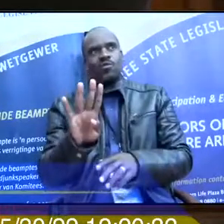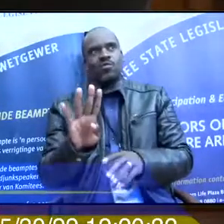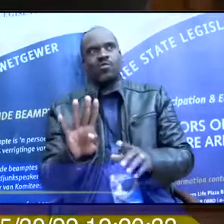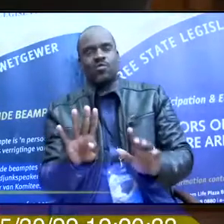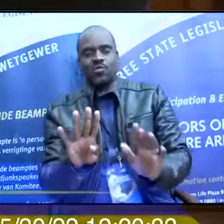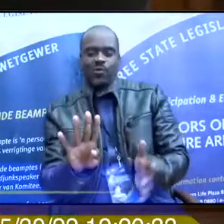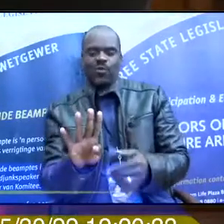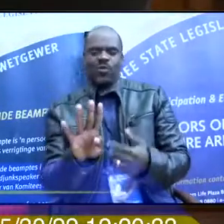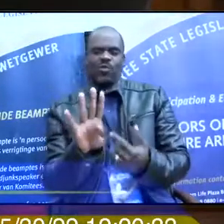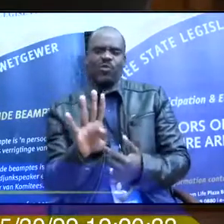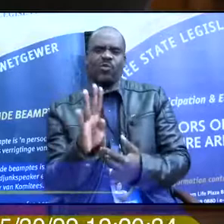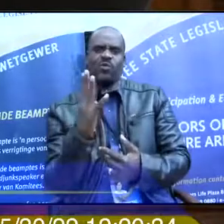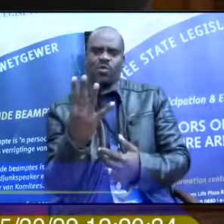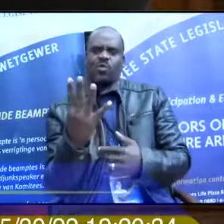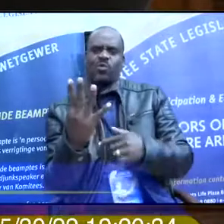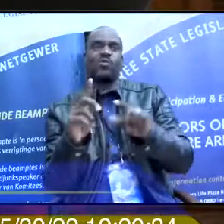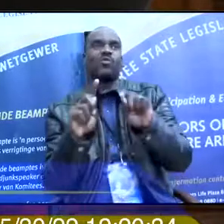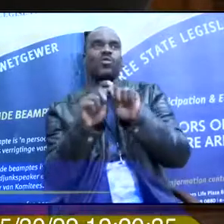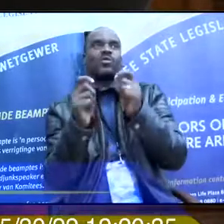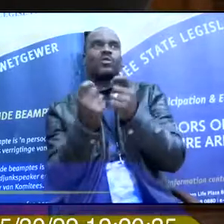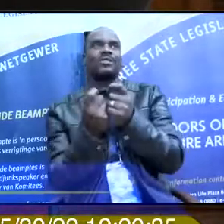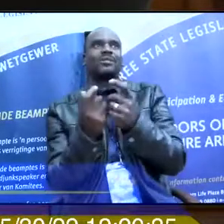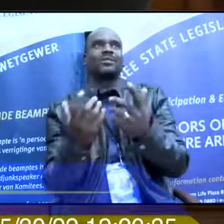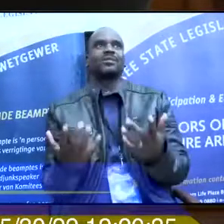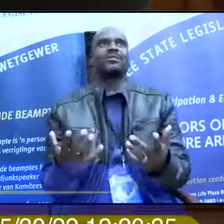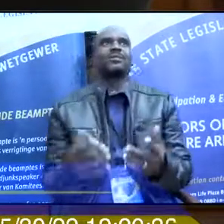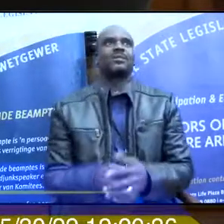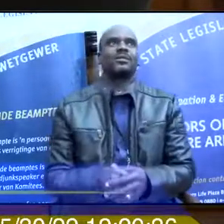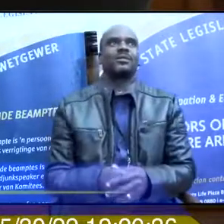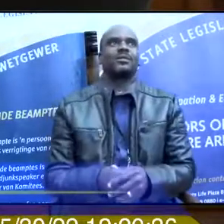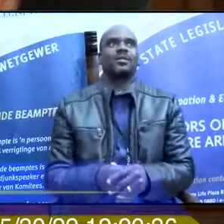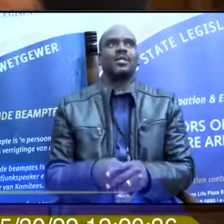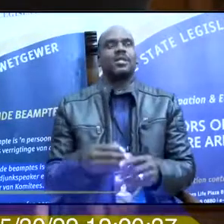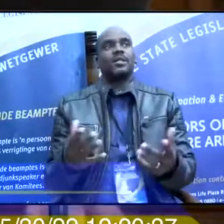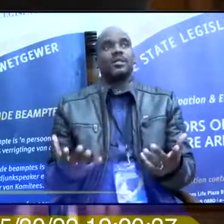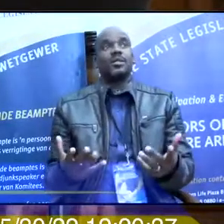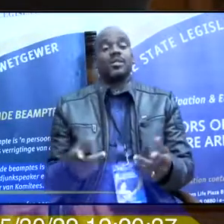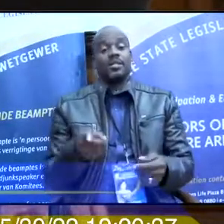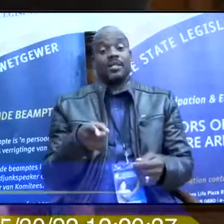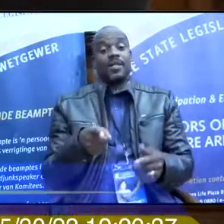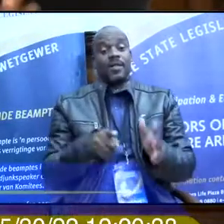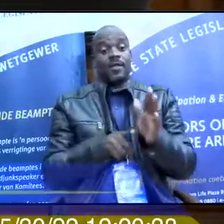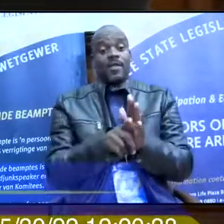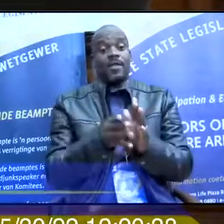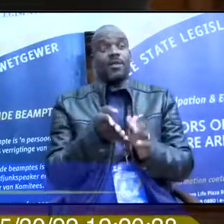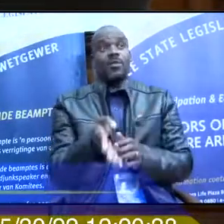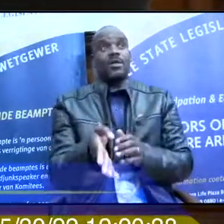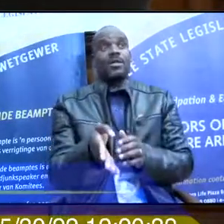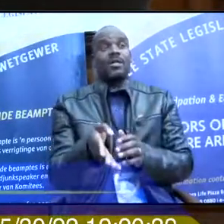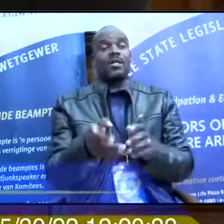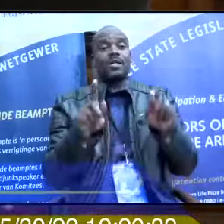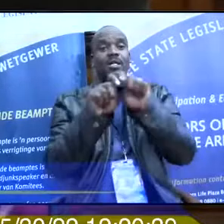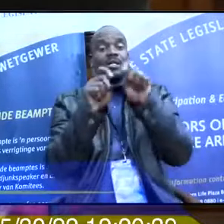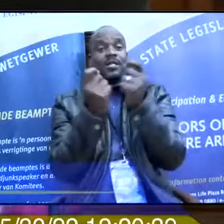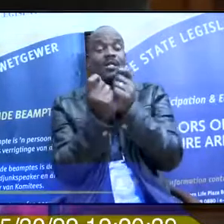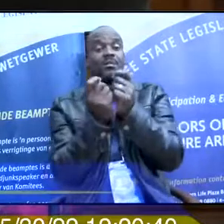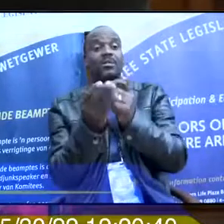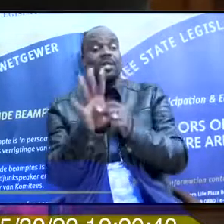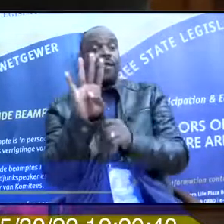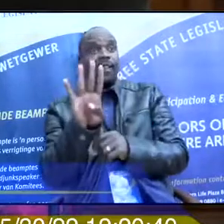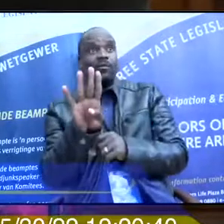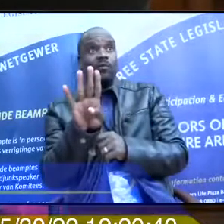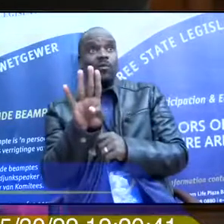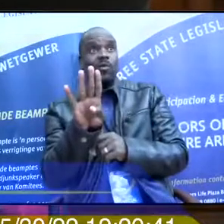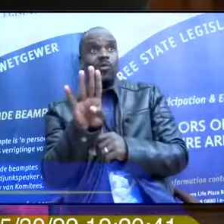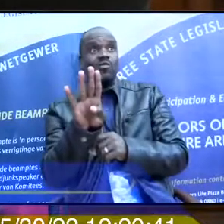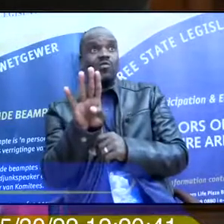is is kurabaka do manage that vehicle for a week this week this team is using the vehicle the other